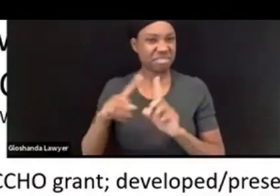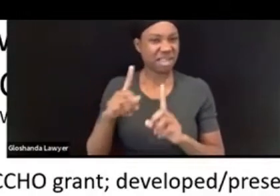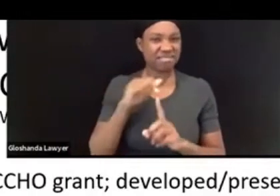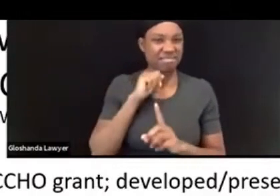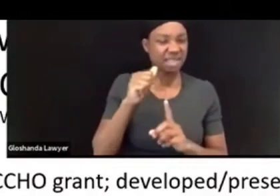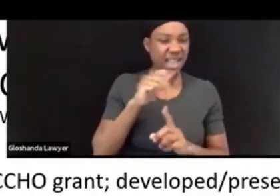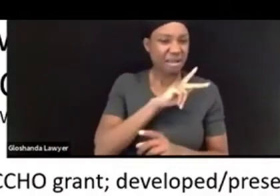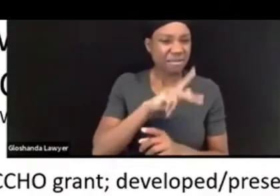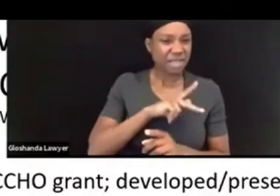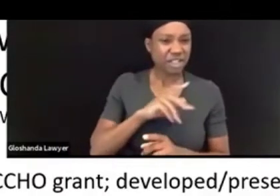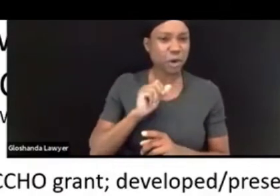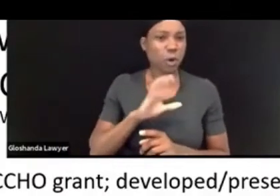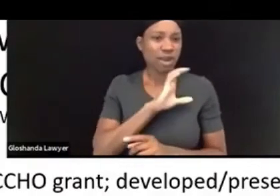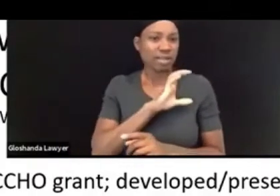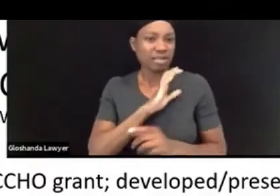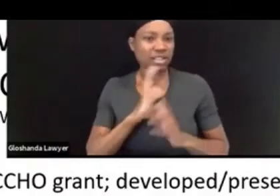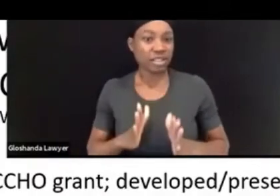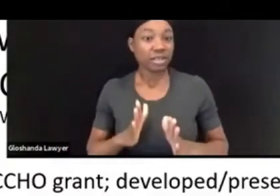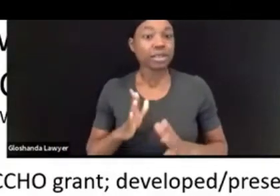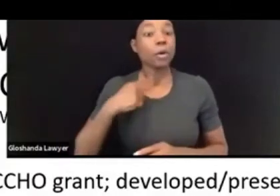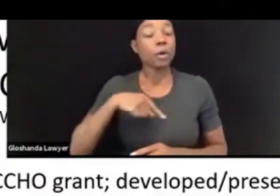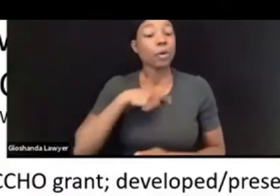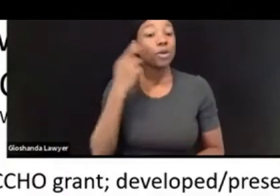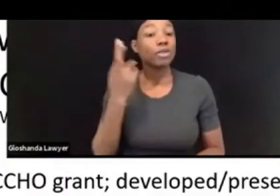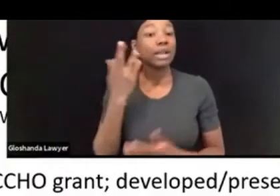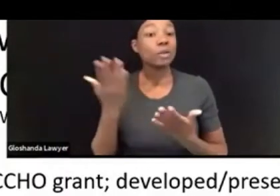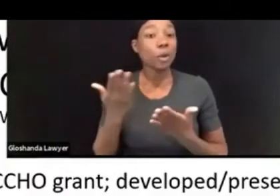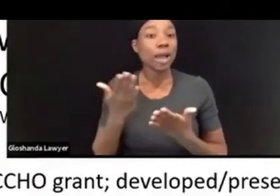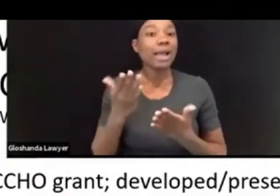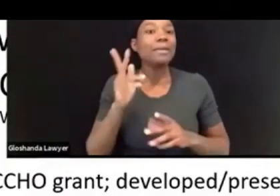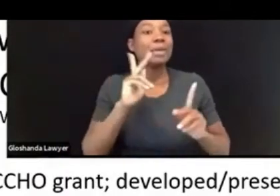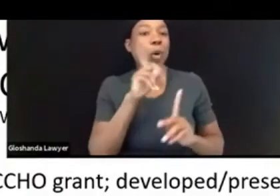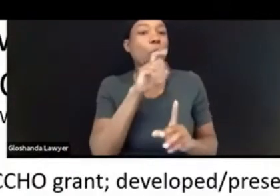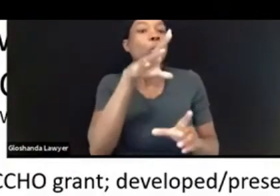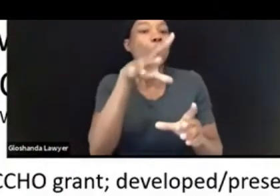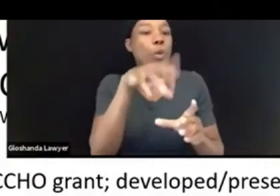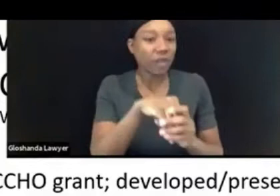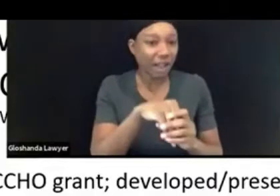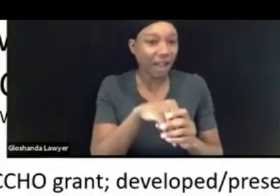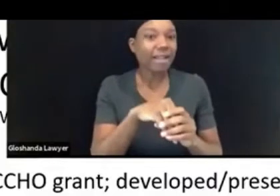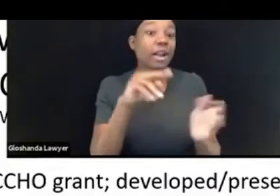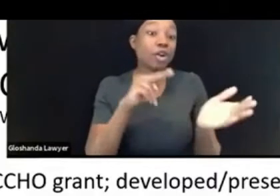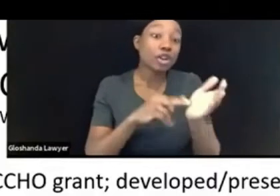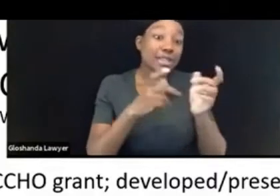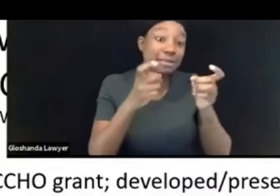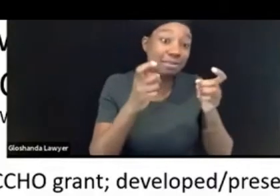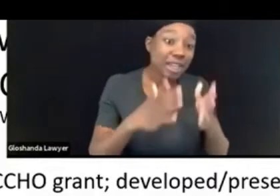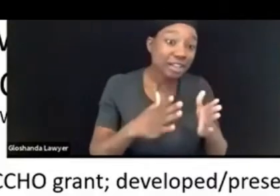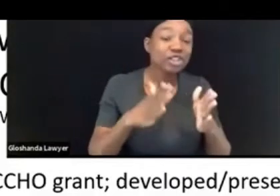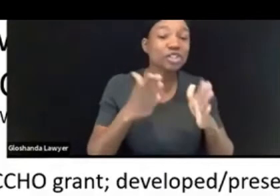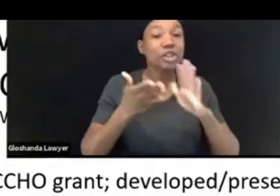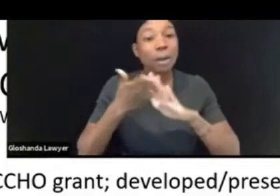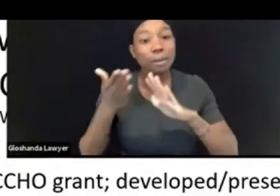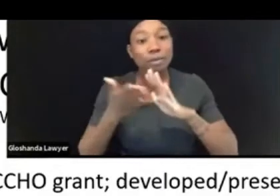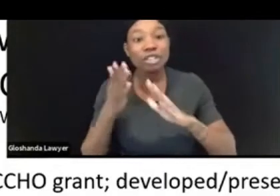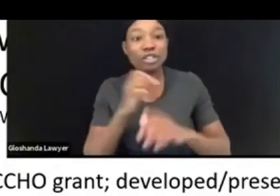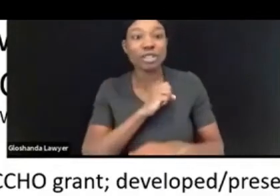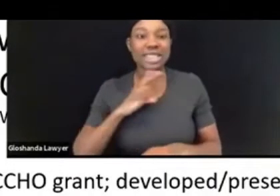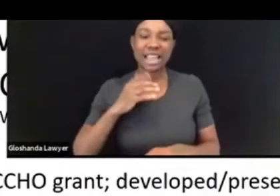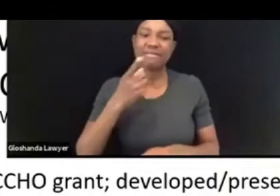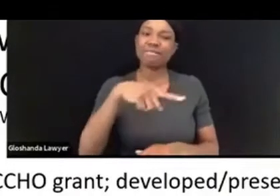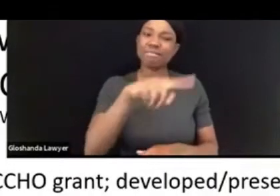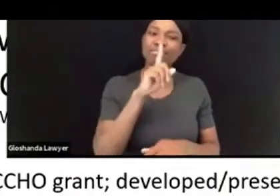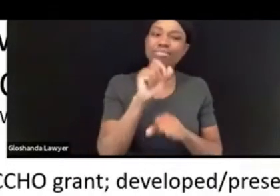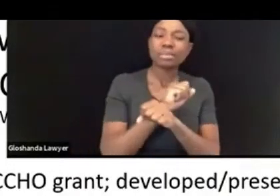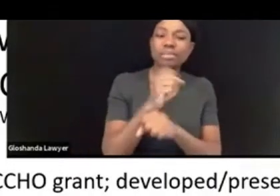managers knew what was really needed and also requested changes separately to what was agreed upon at the higher level calls. Adding